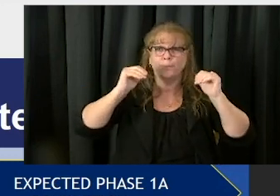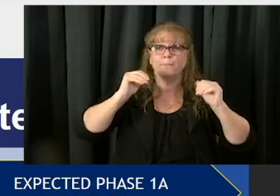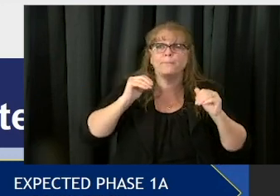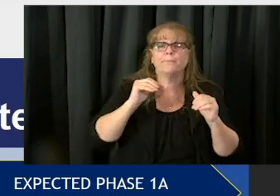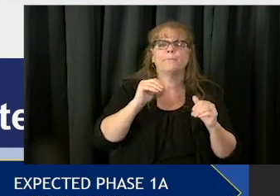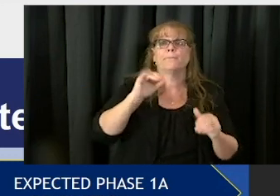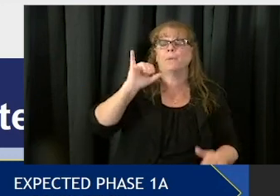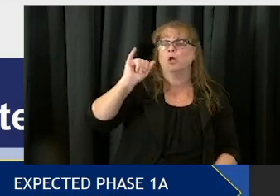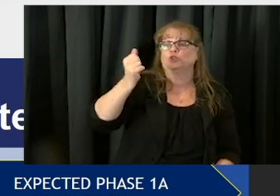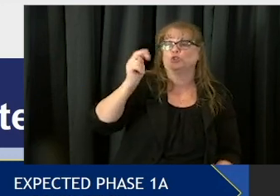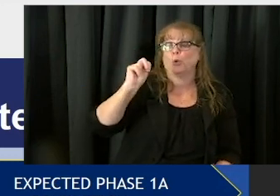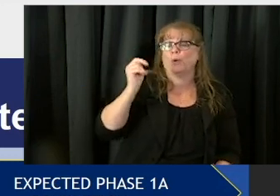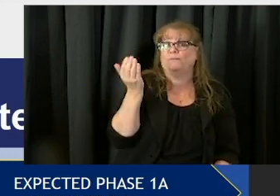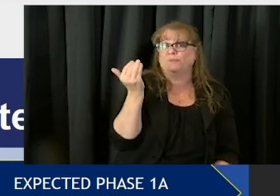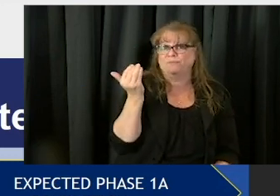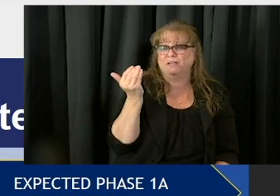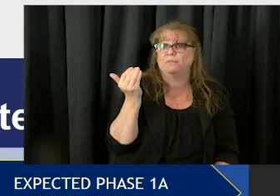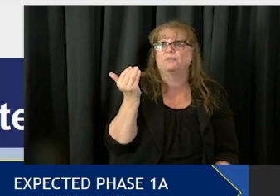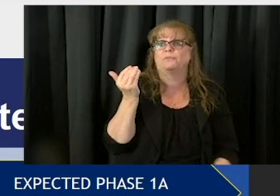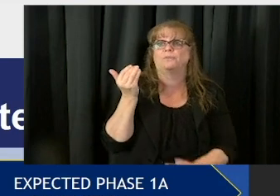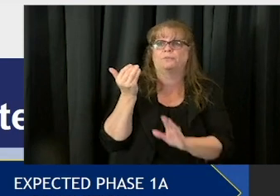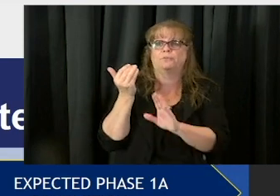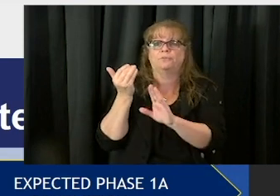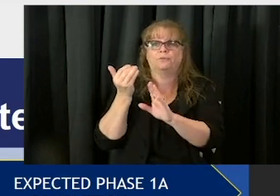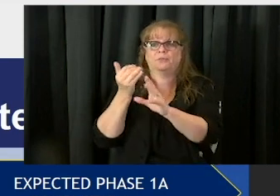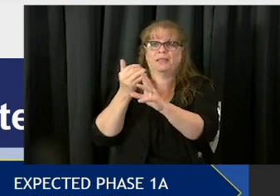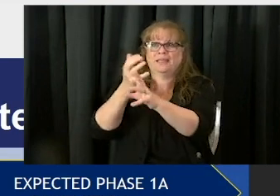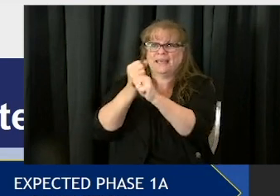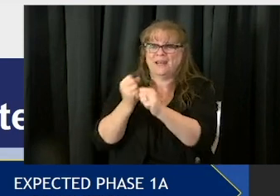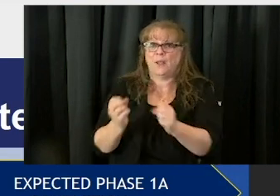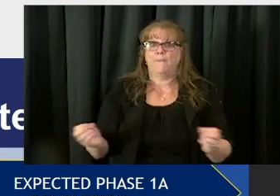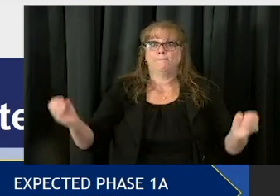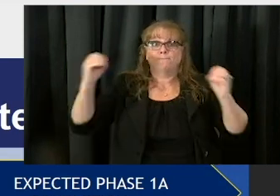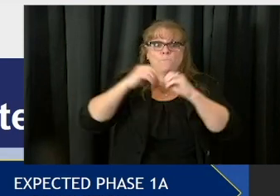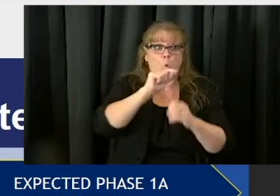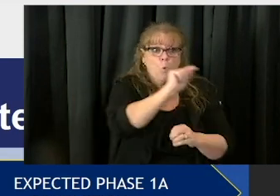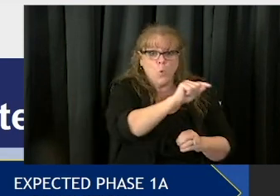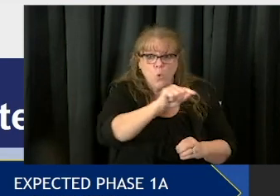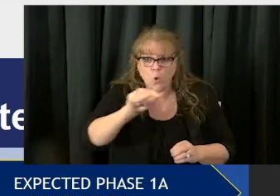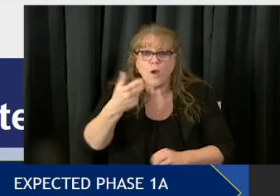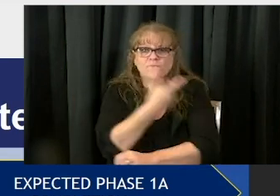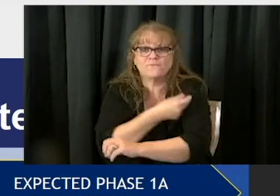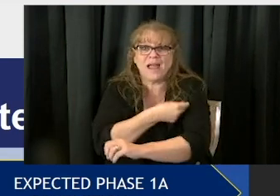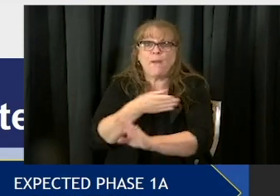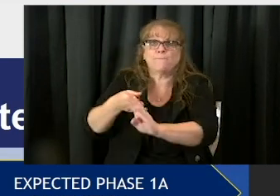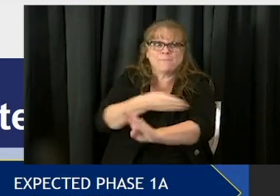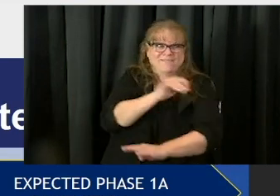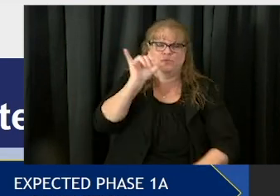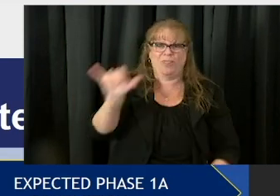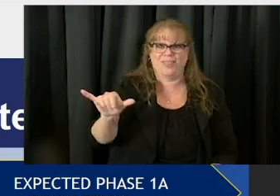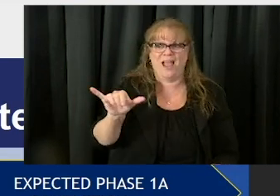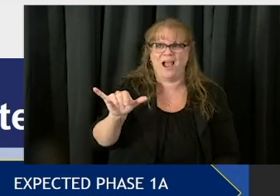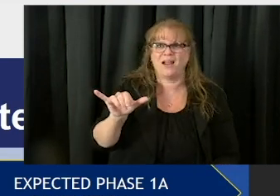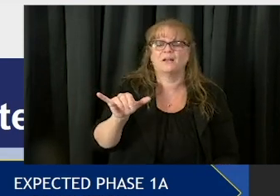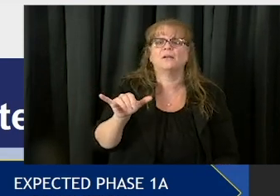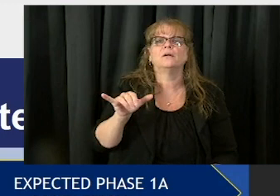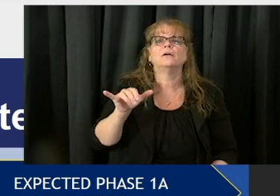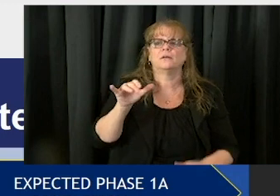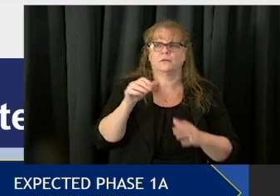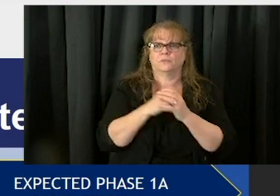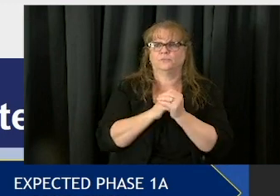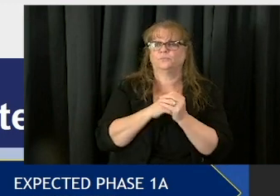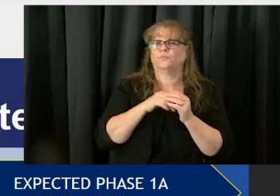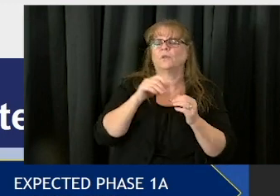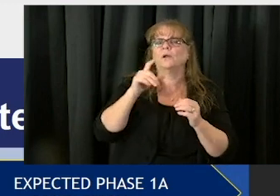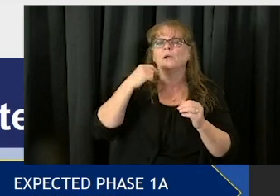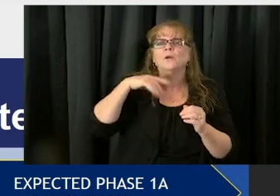some cleanup and some folks at a few homes or medical staff that missed it that are still getting it in late January. But by